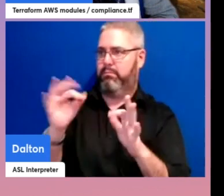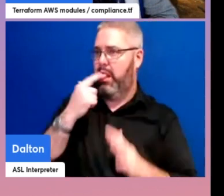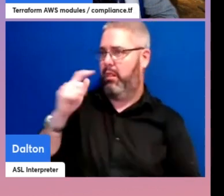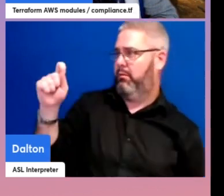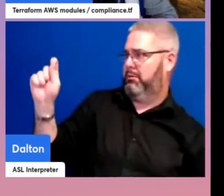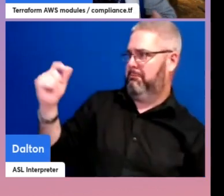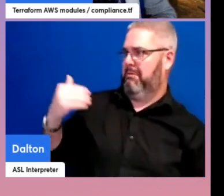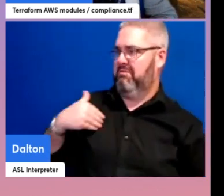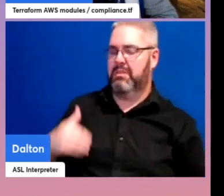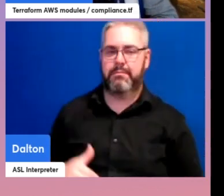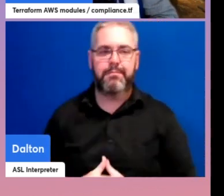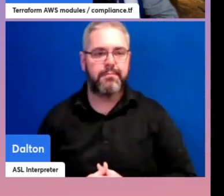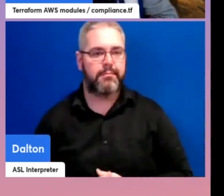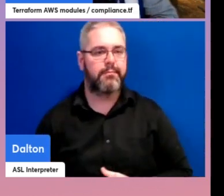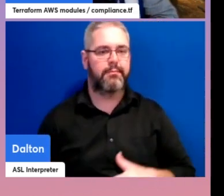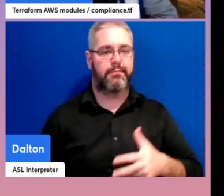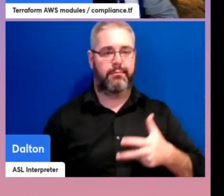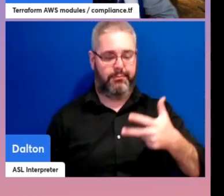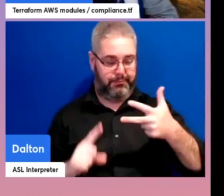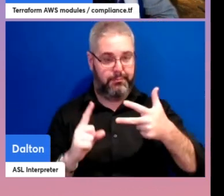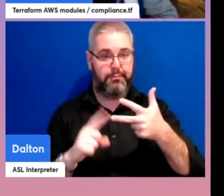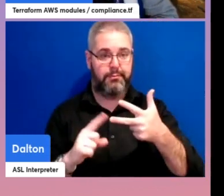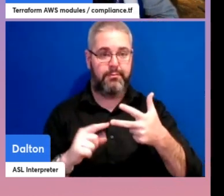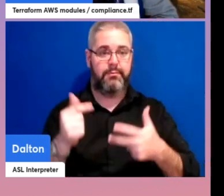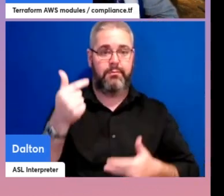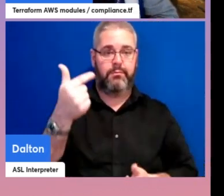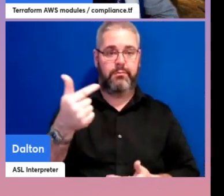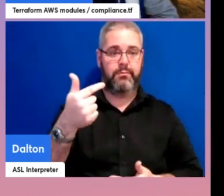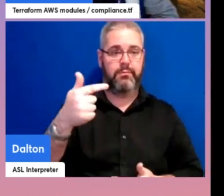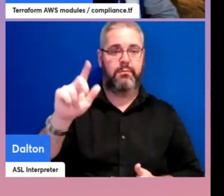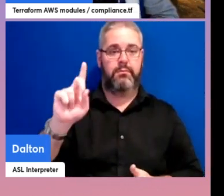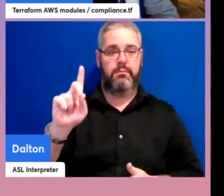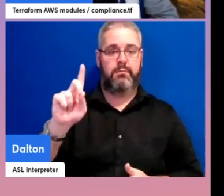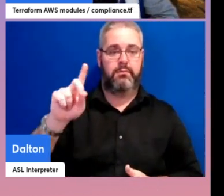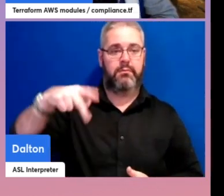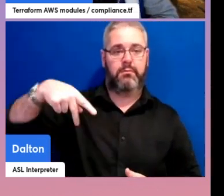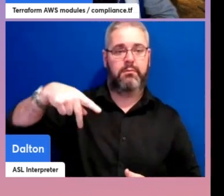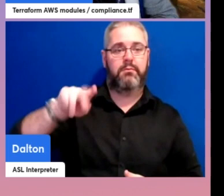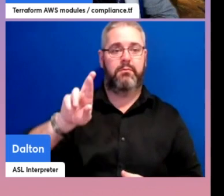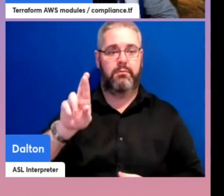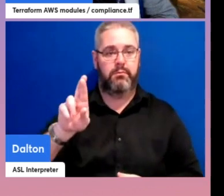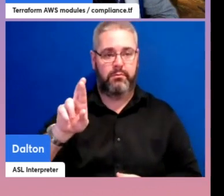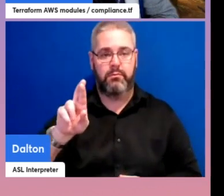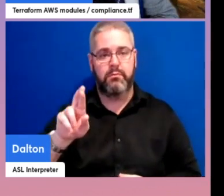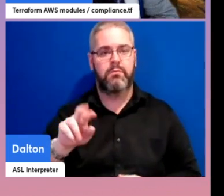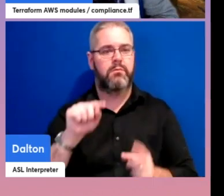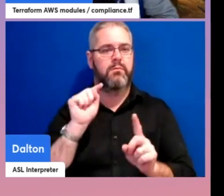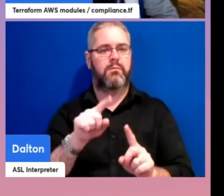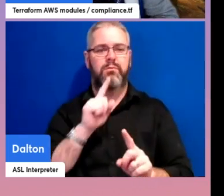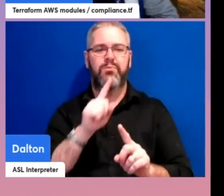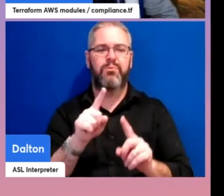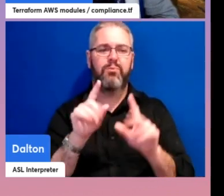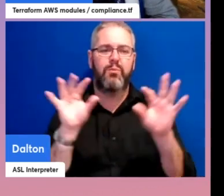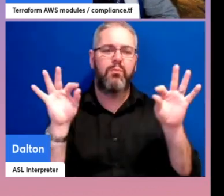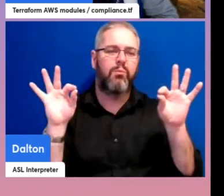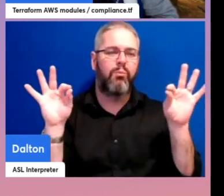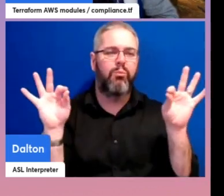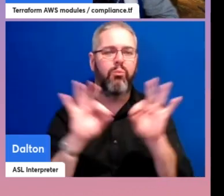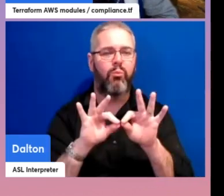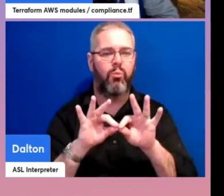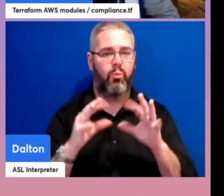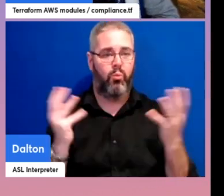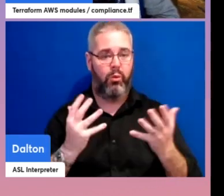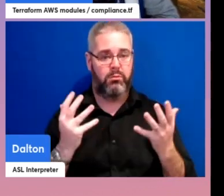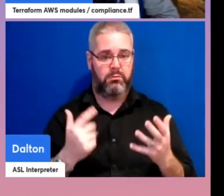And second or third one is GDPR, which is very important for us in